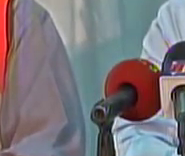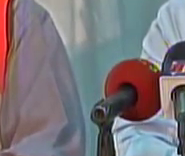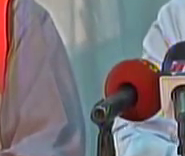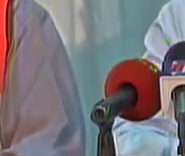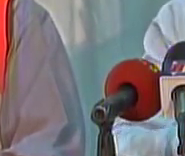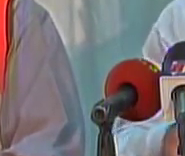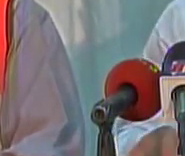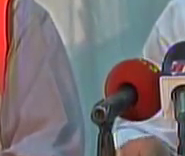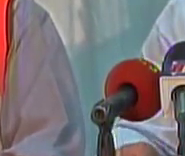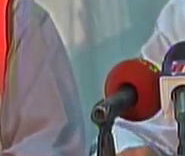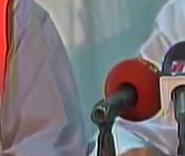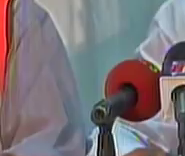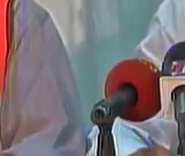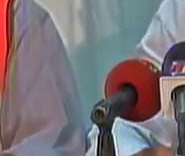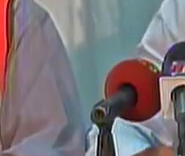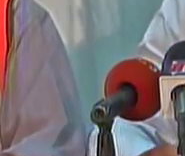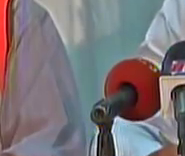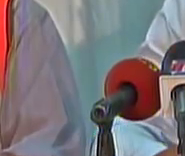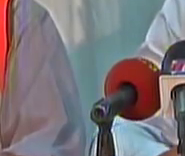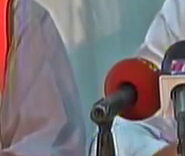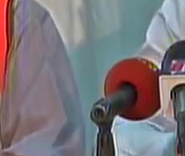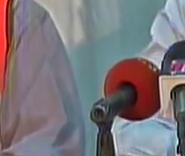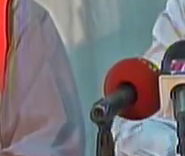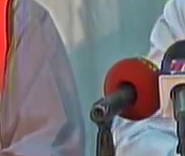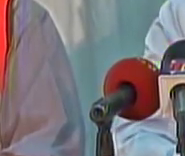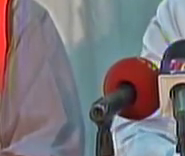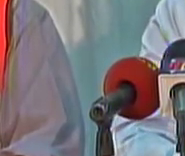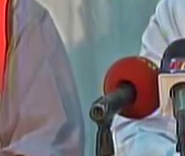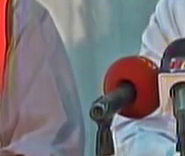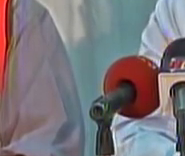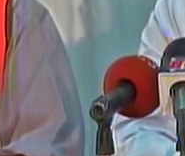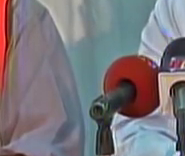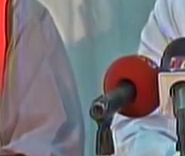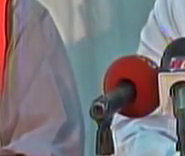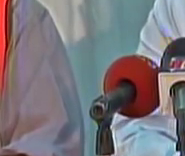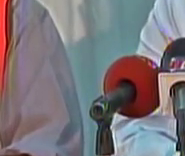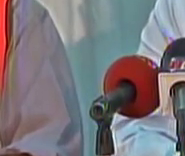crews are already up there doing the necessary clearing work.